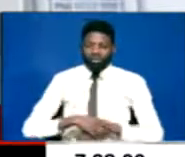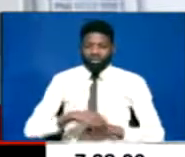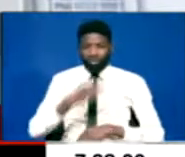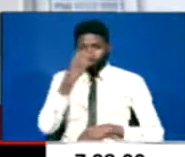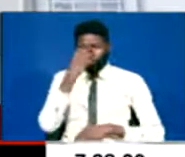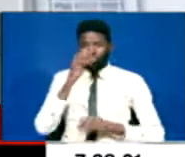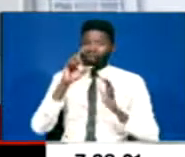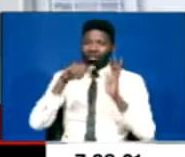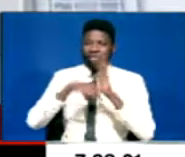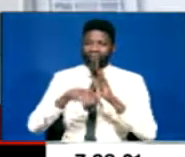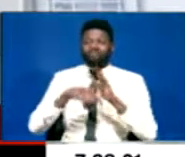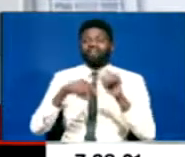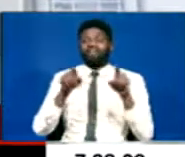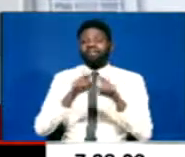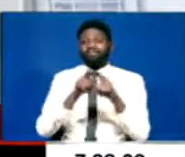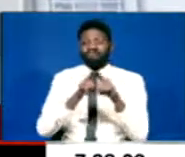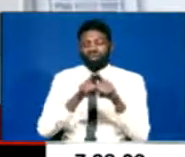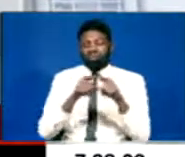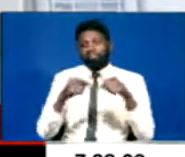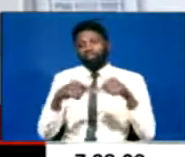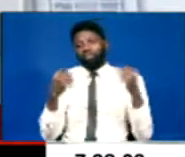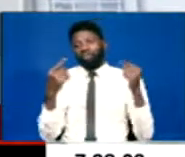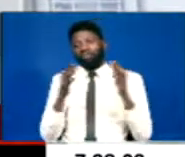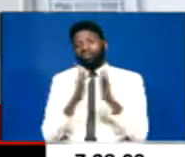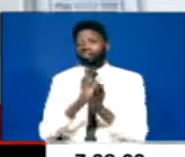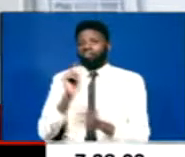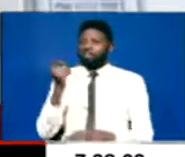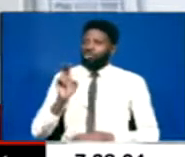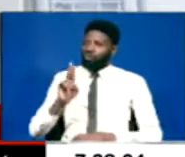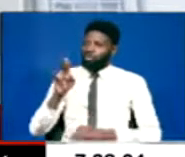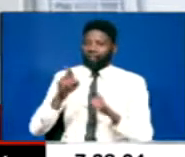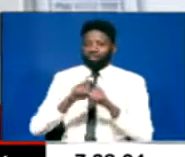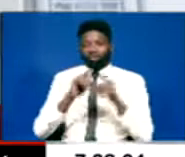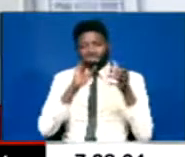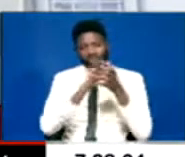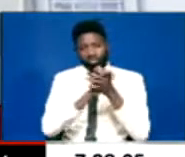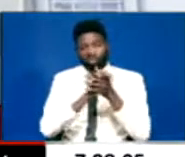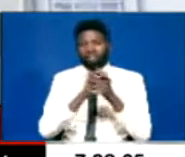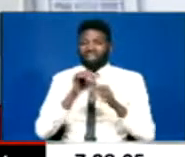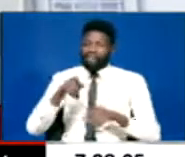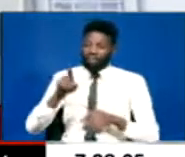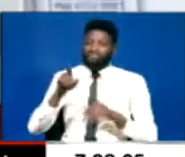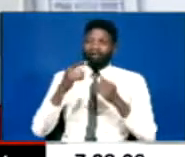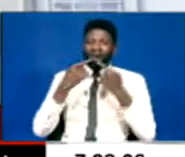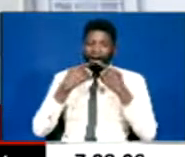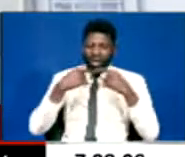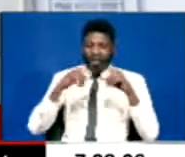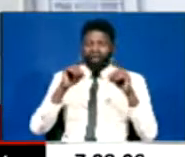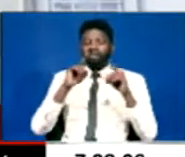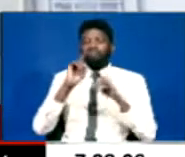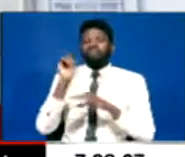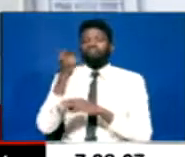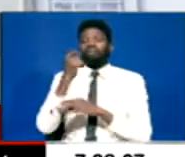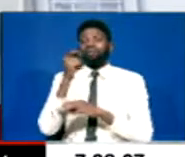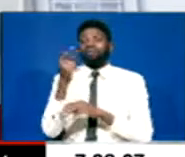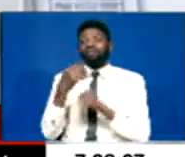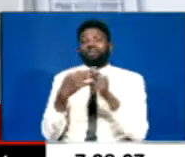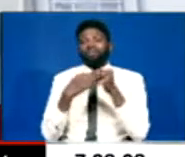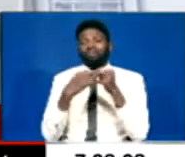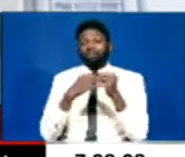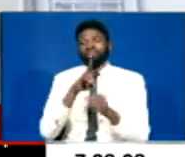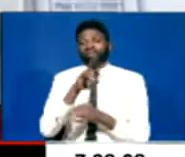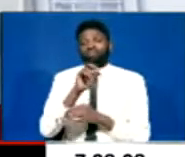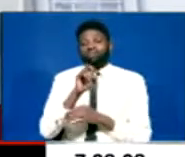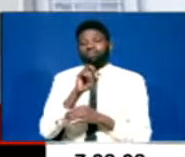boss, President Kenyatta, and Jubilee Party declaring to vie for the presidency in August 2022 on the United Democratic